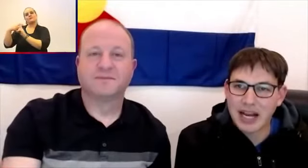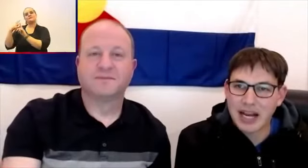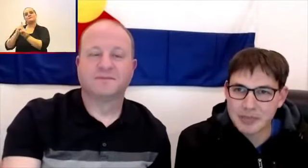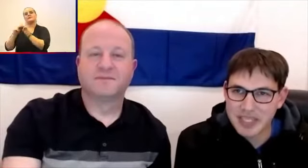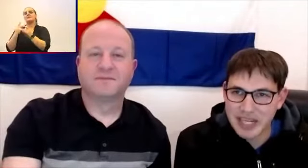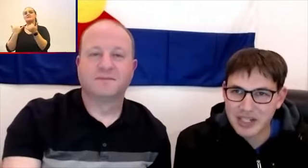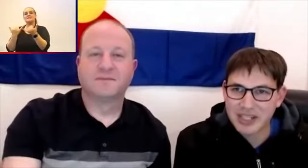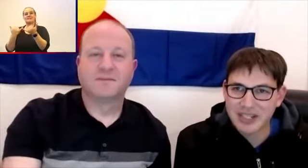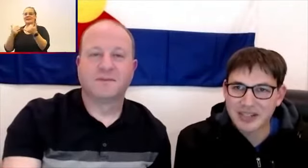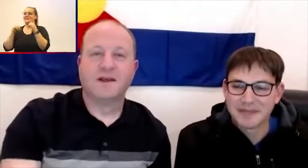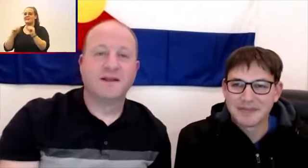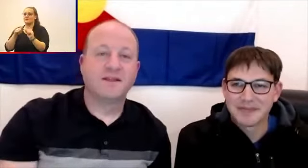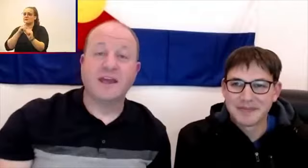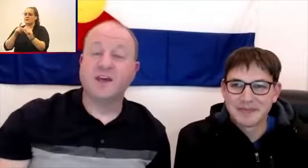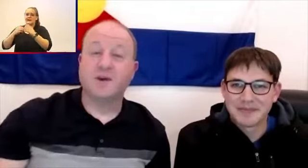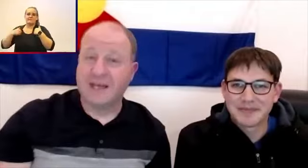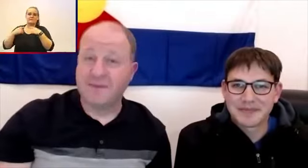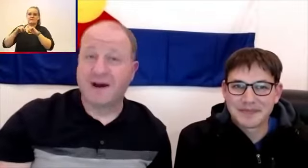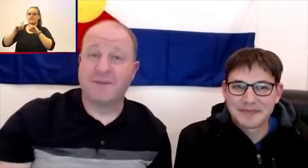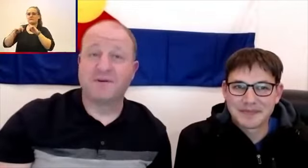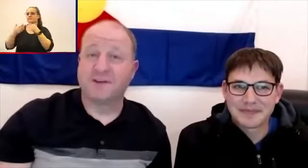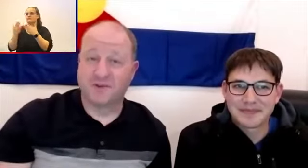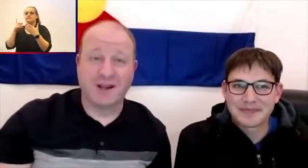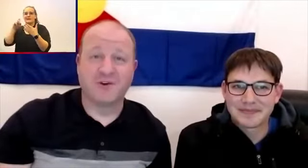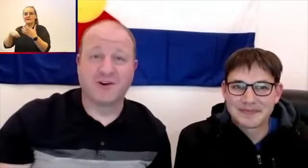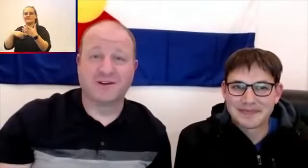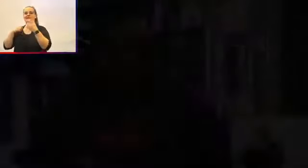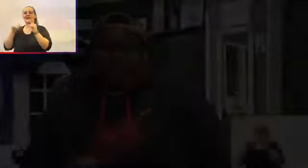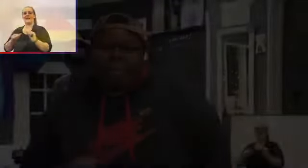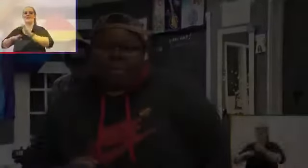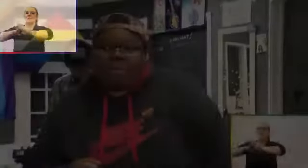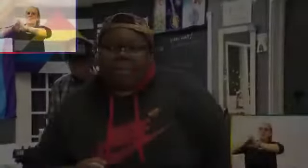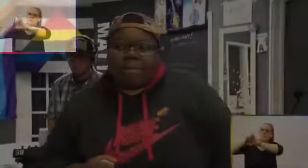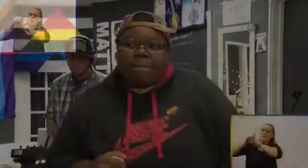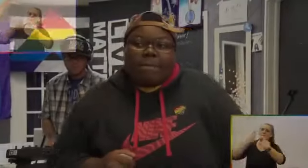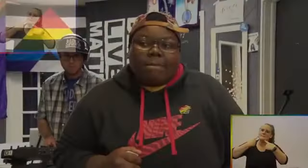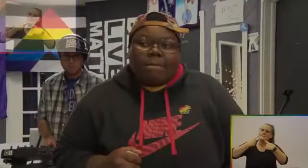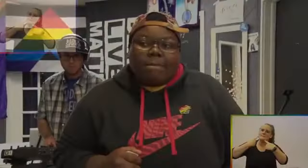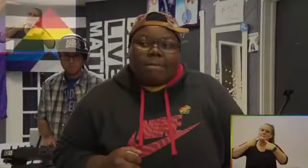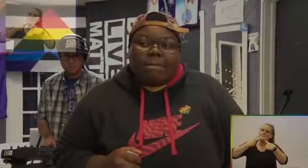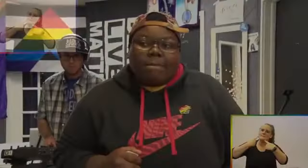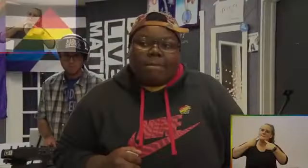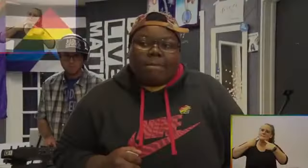their highest potential. Thank you, and keep up the great work.